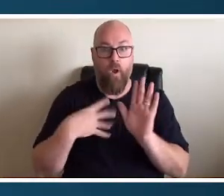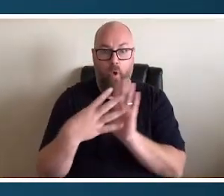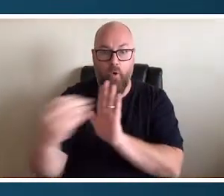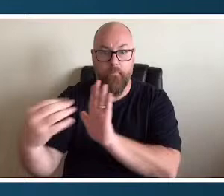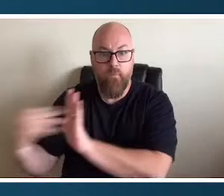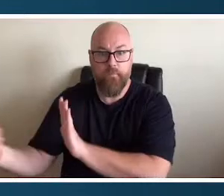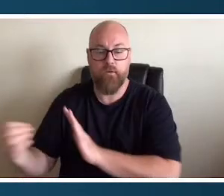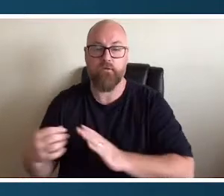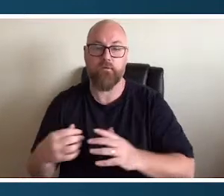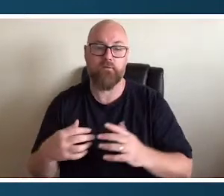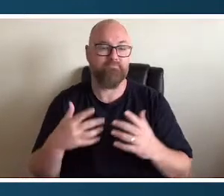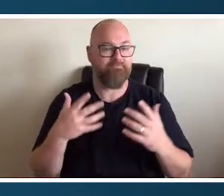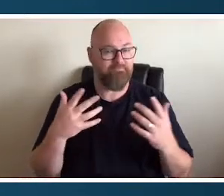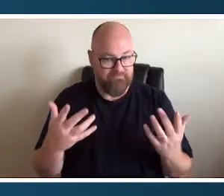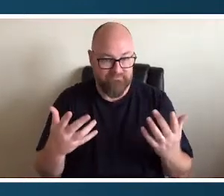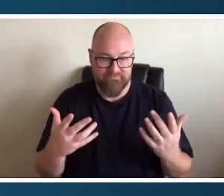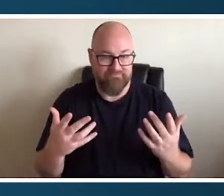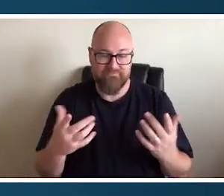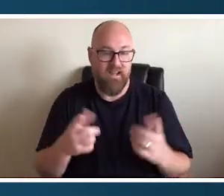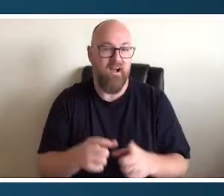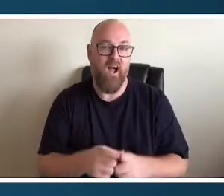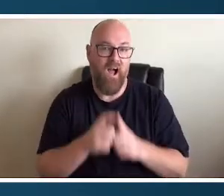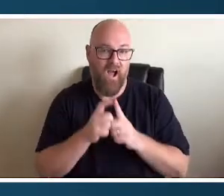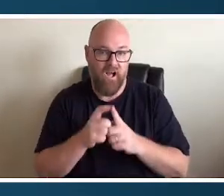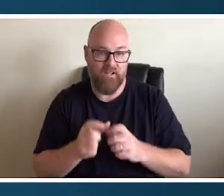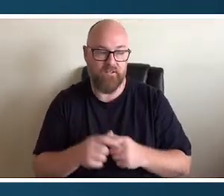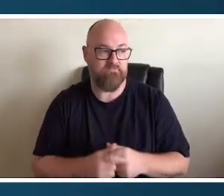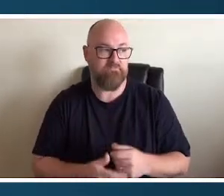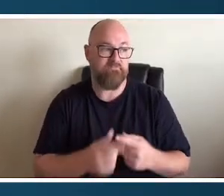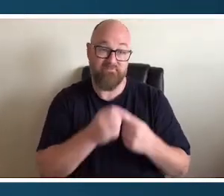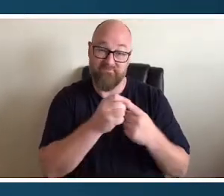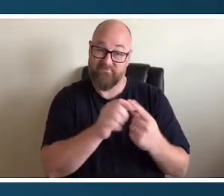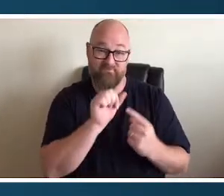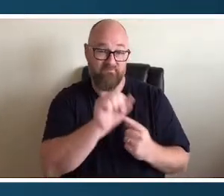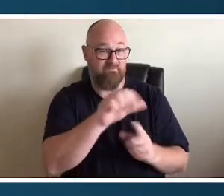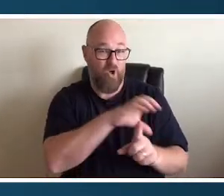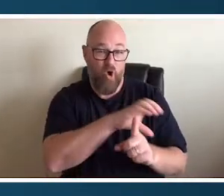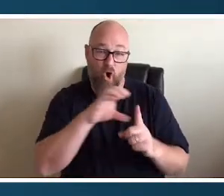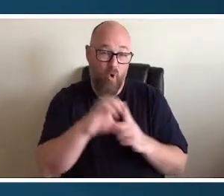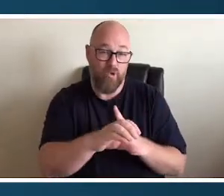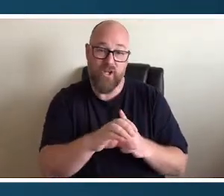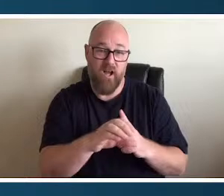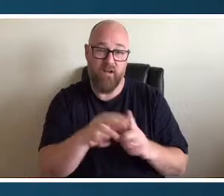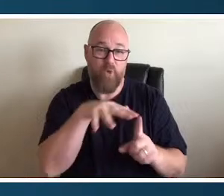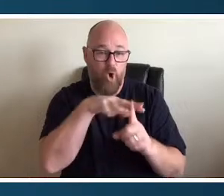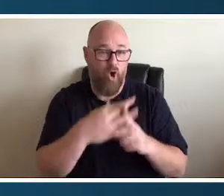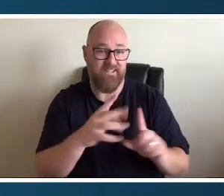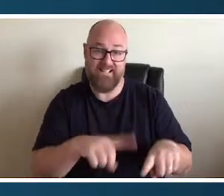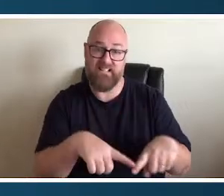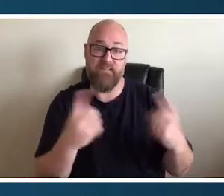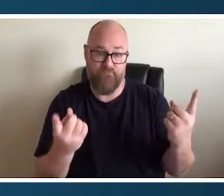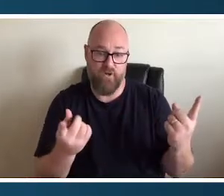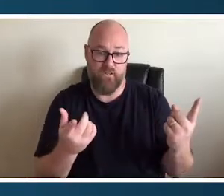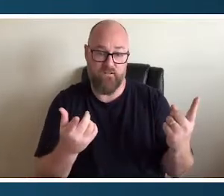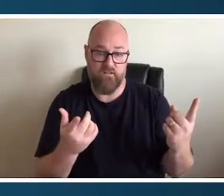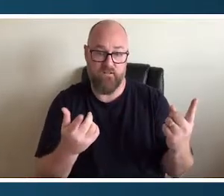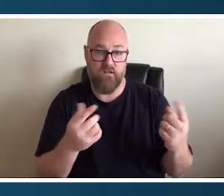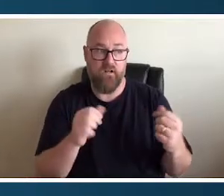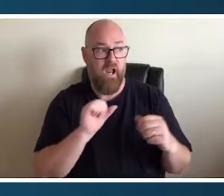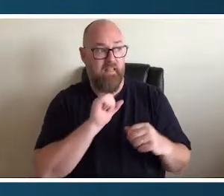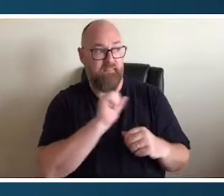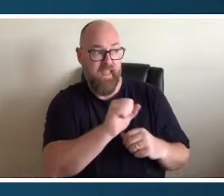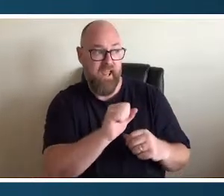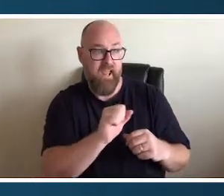to name only three, cultural and contextual differences, such as power and gender dynamics,